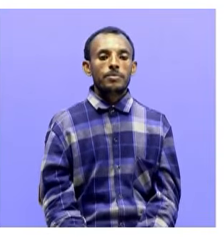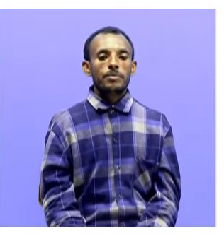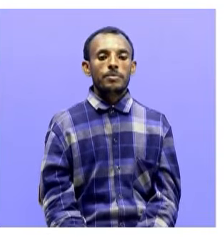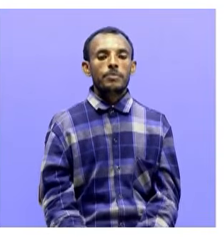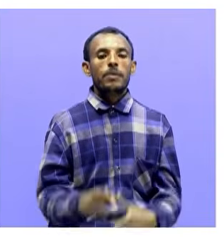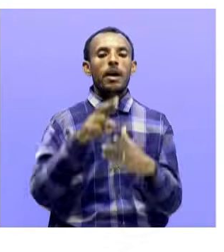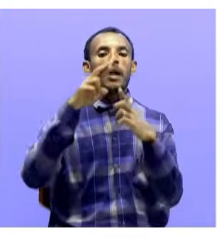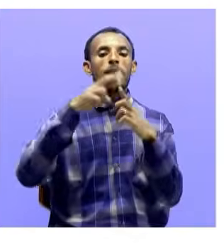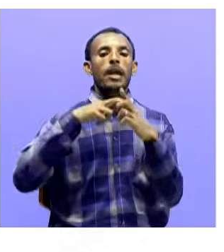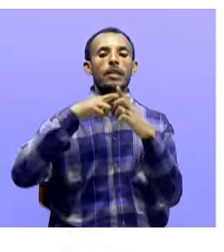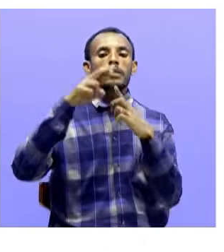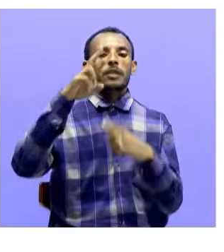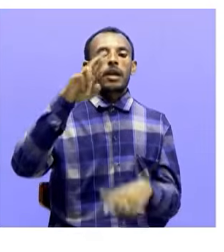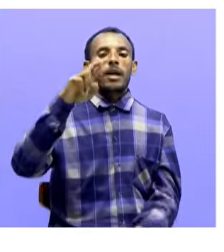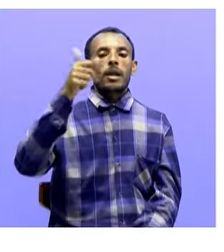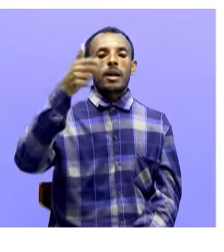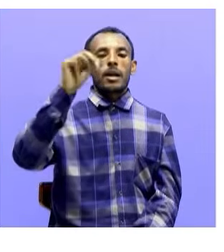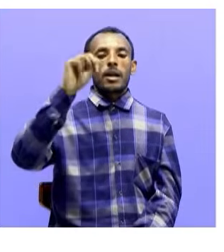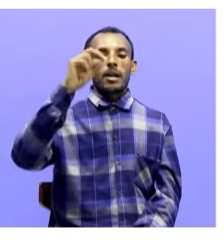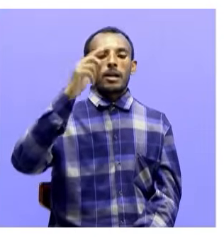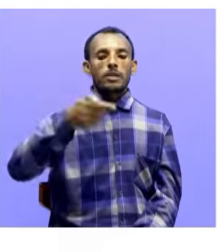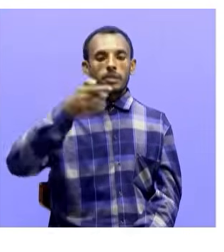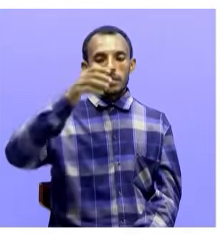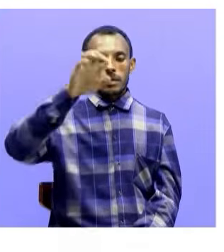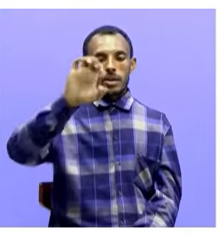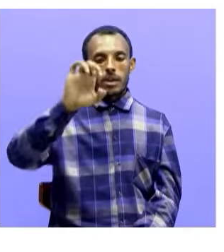The range of a